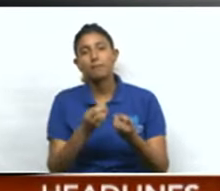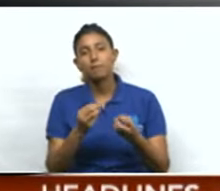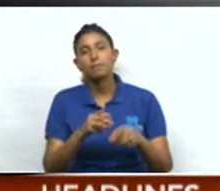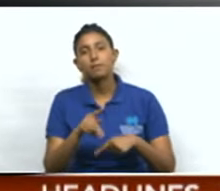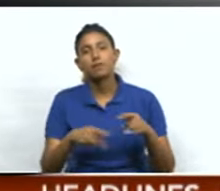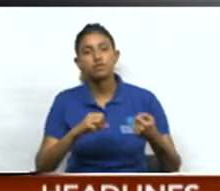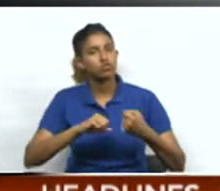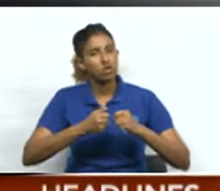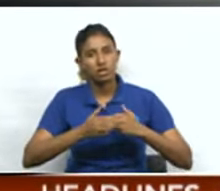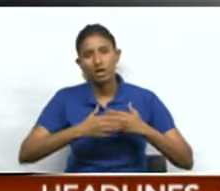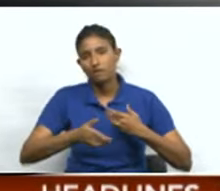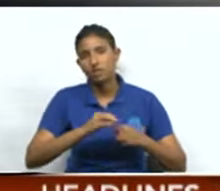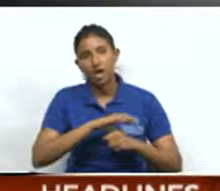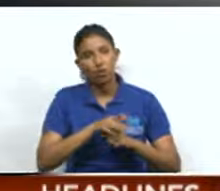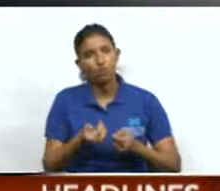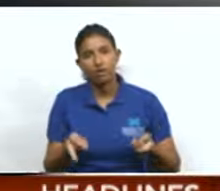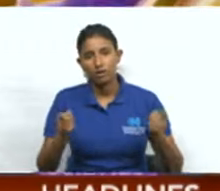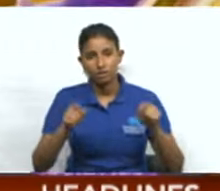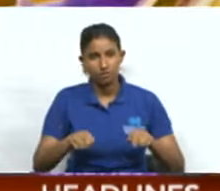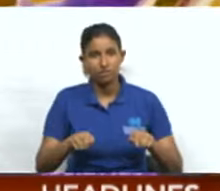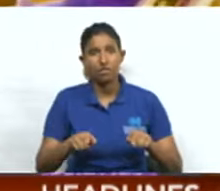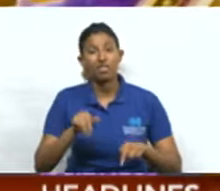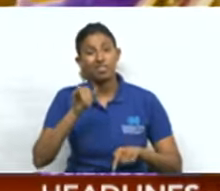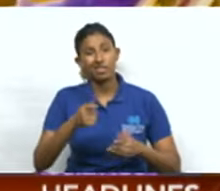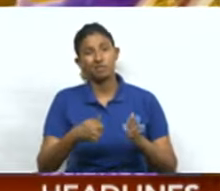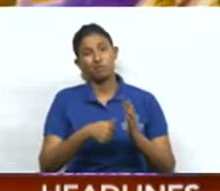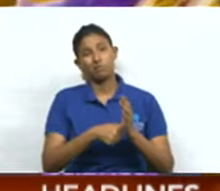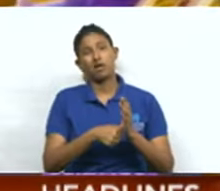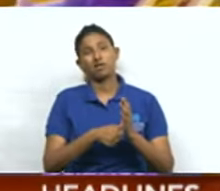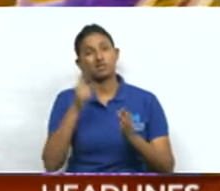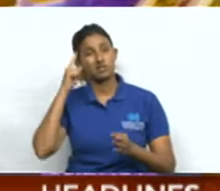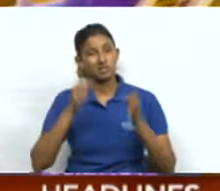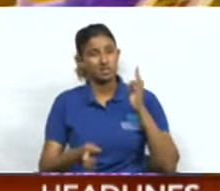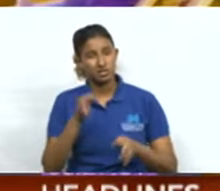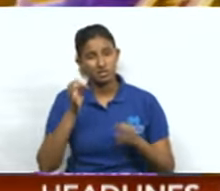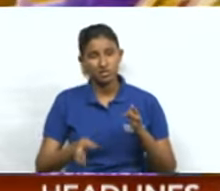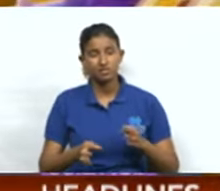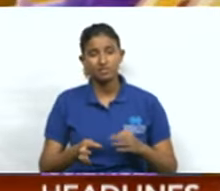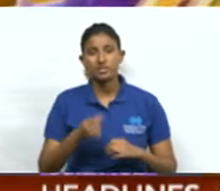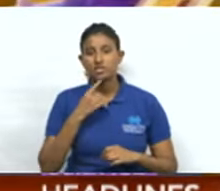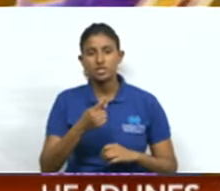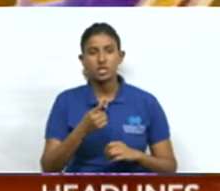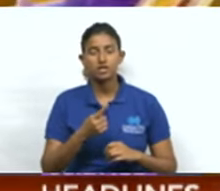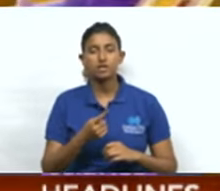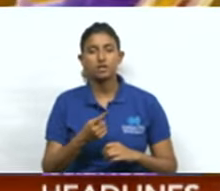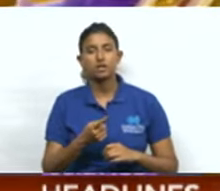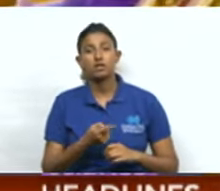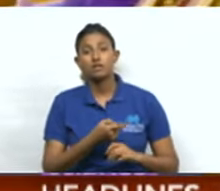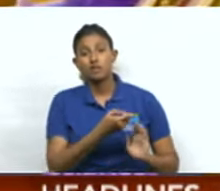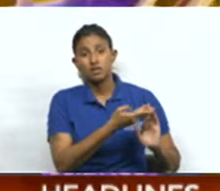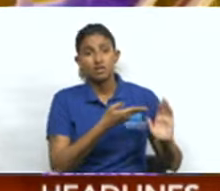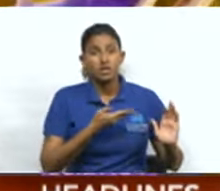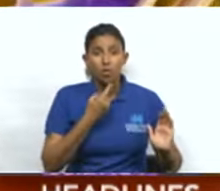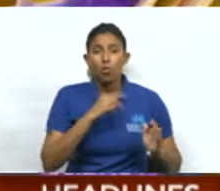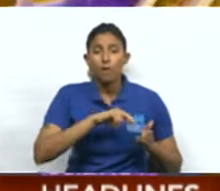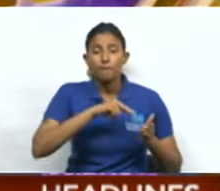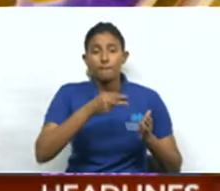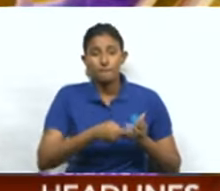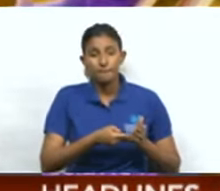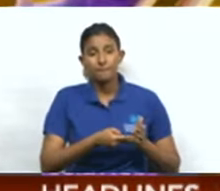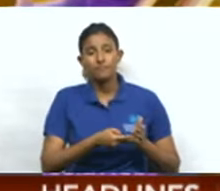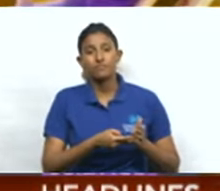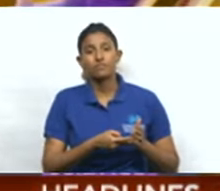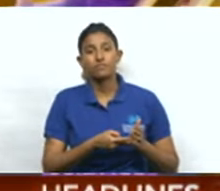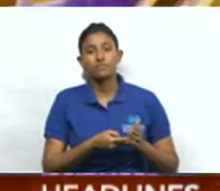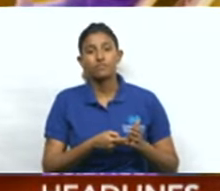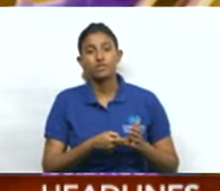did impact their decision. By the Act, we are mandated to basically carry out our rate reviews. In order to do so,